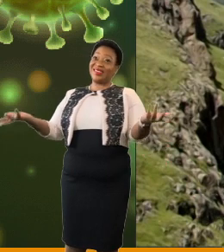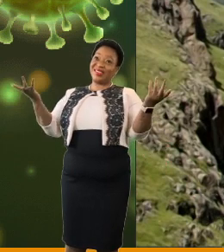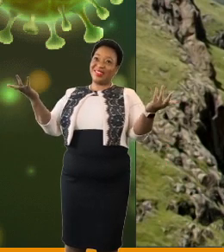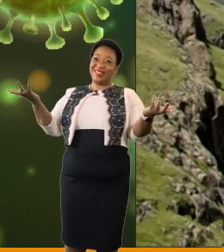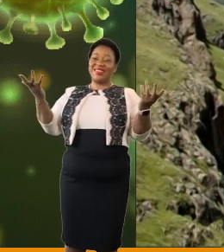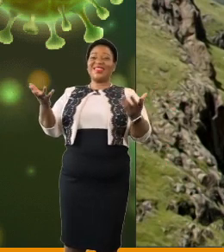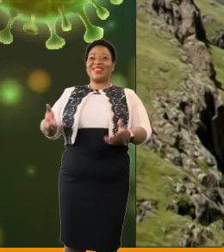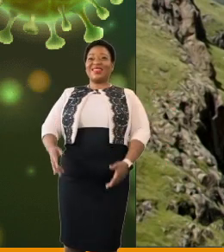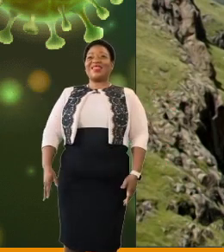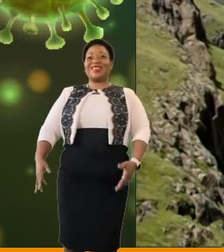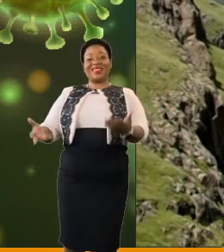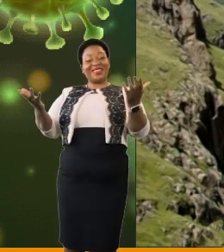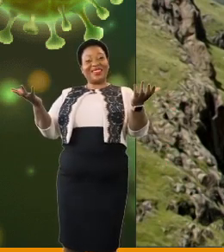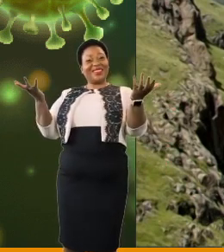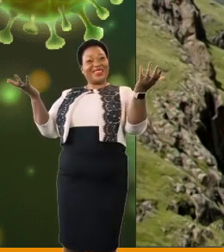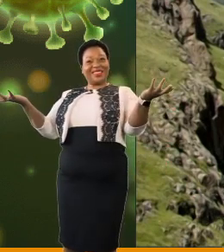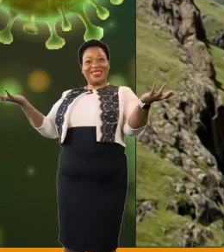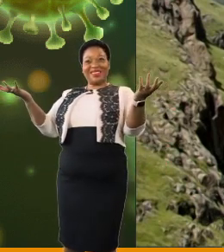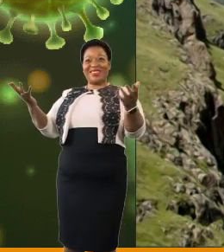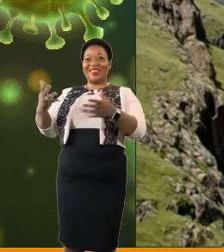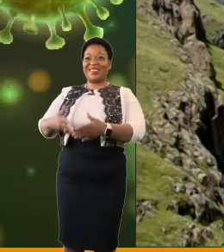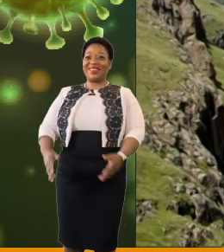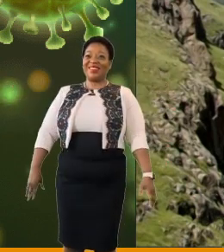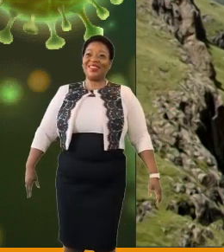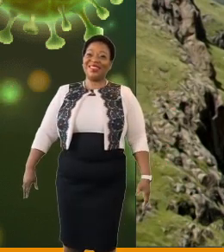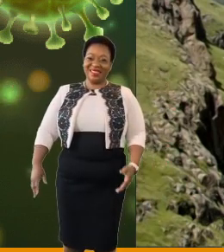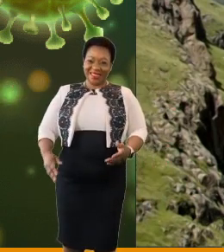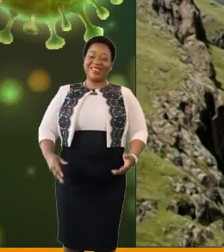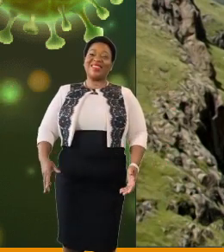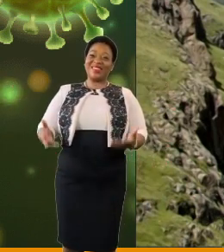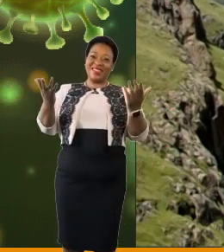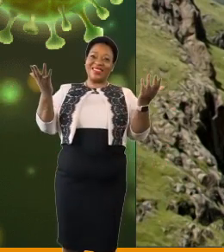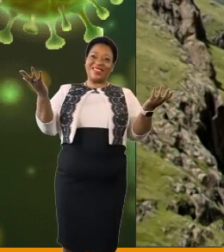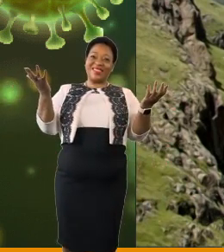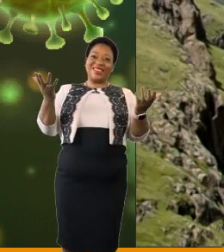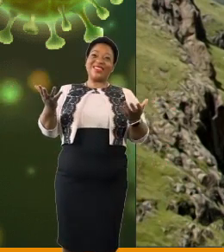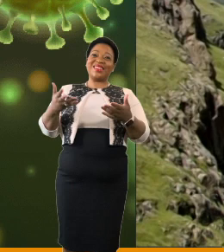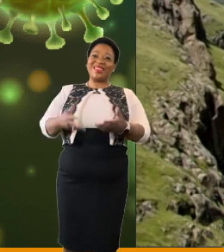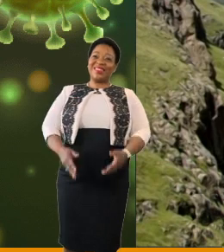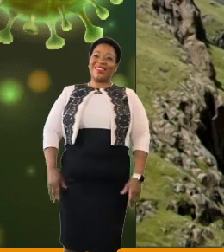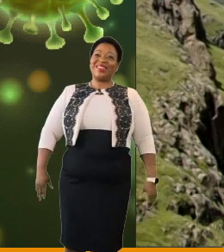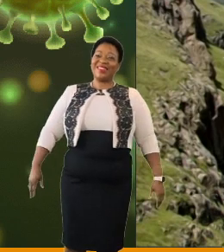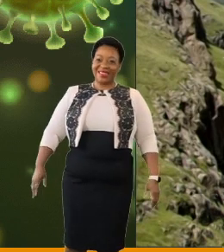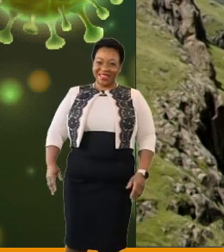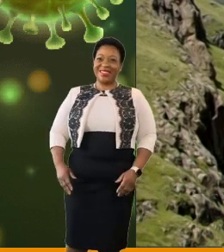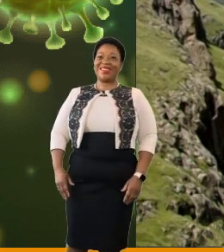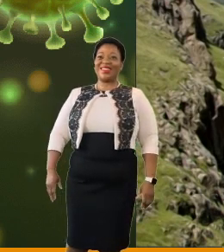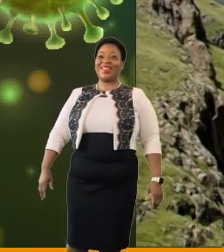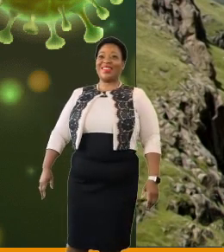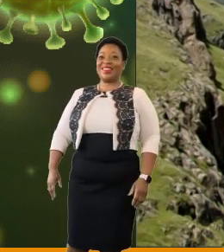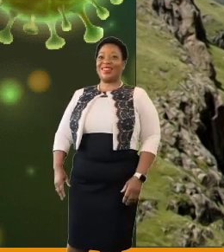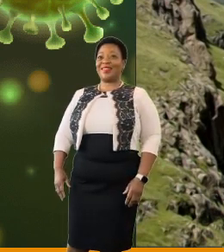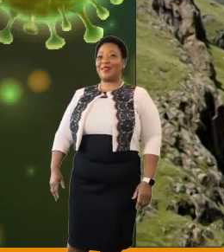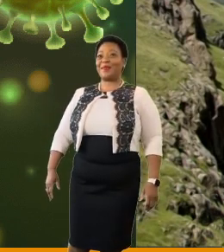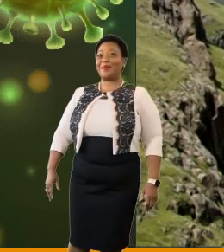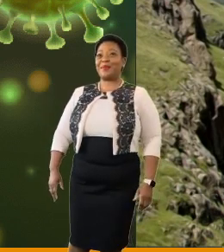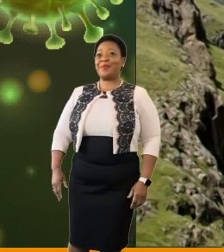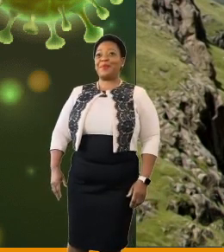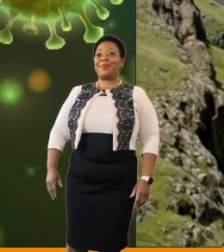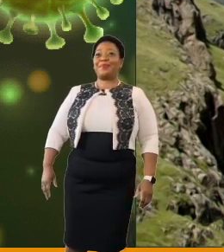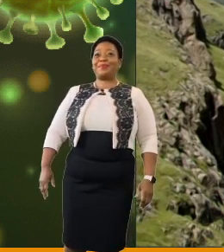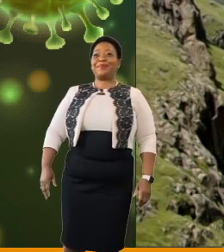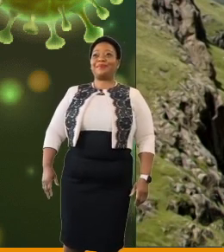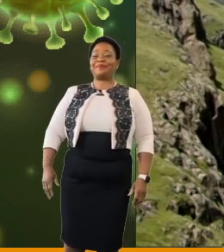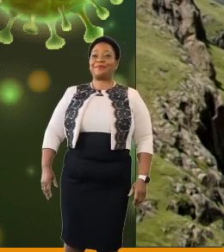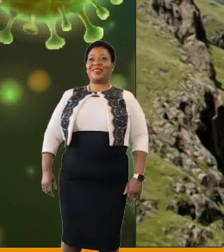curve to get all of this in place as quickly as possible. But I'm again really sincere if I say, I think